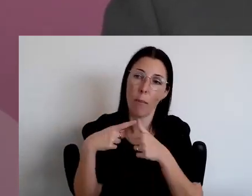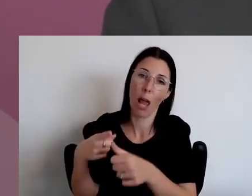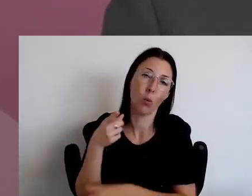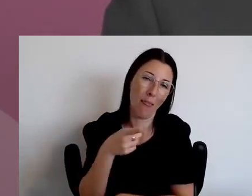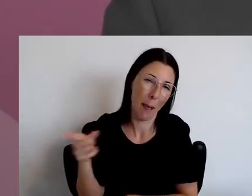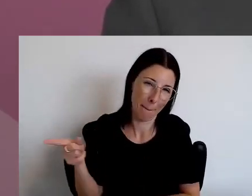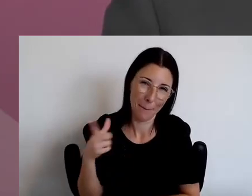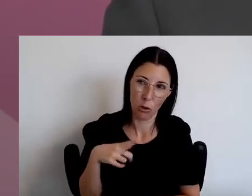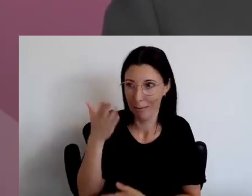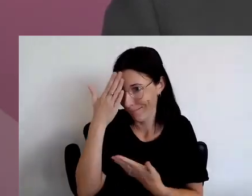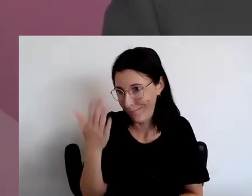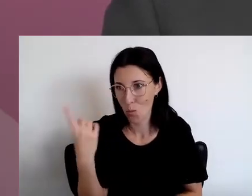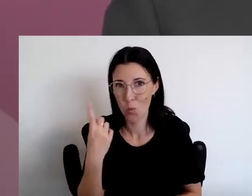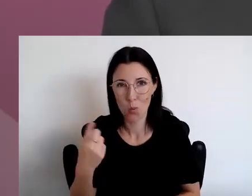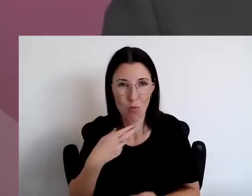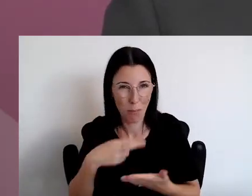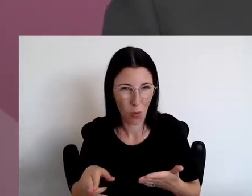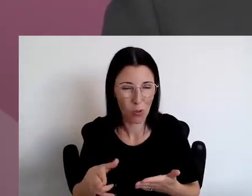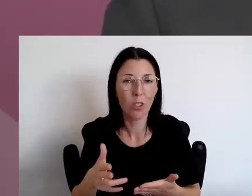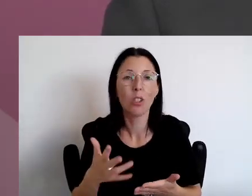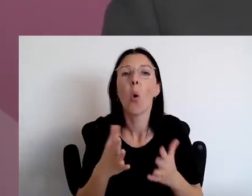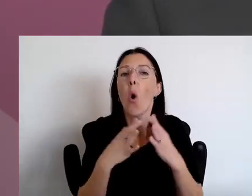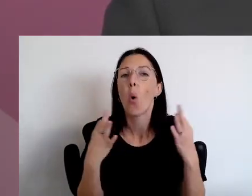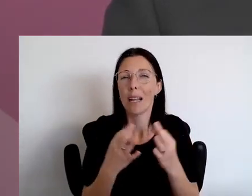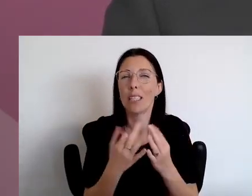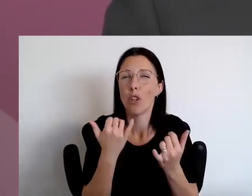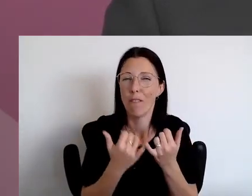other organisations really working on how you can balance